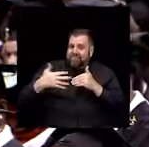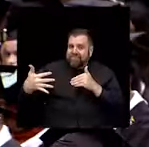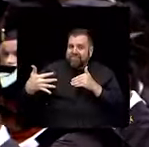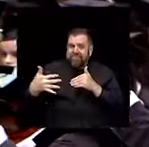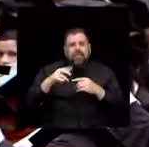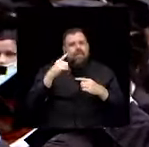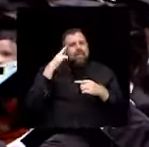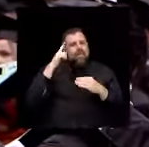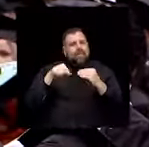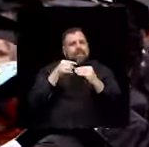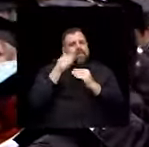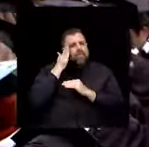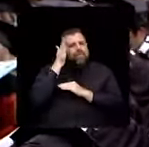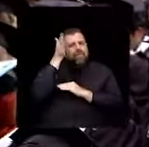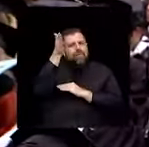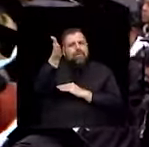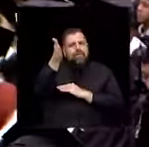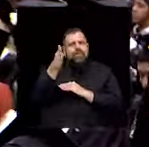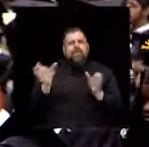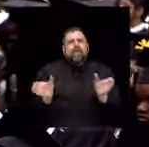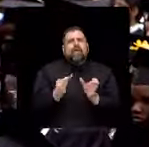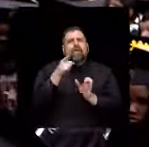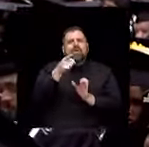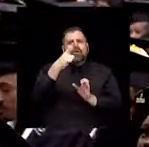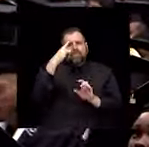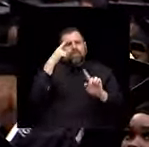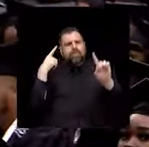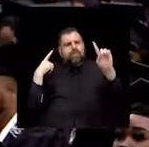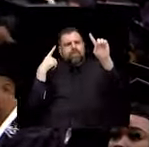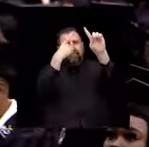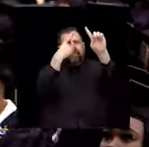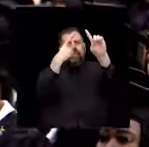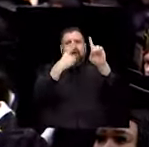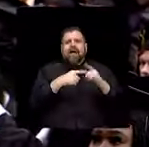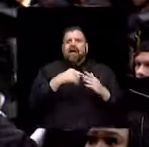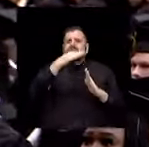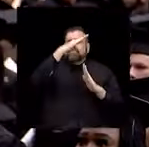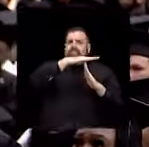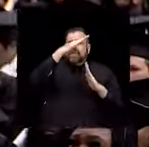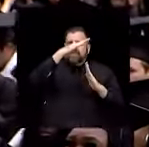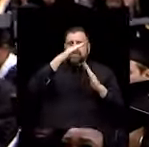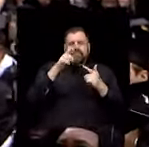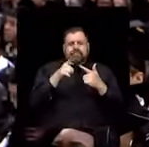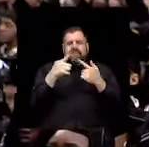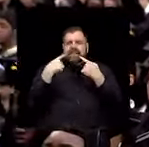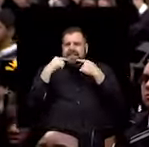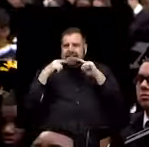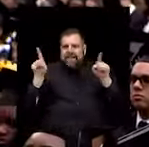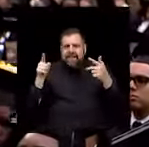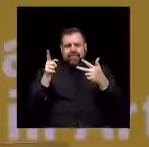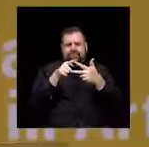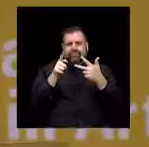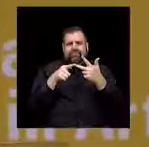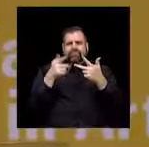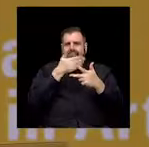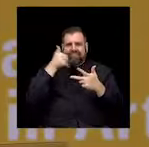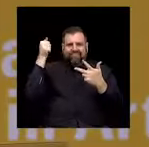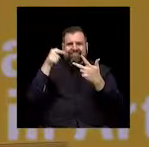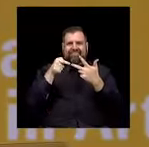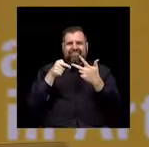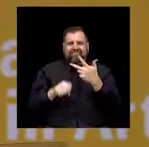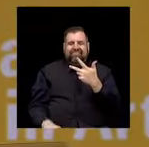future, I encourage you to set your sights on excellence, success, and greatness. I'd